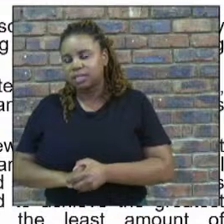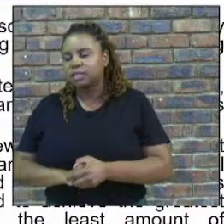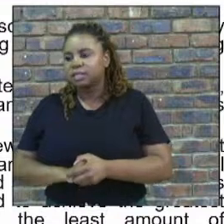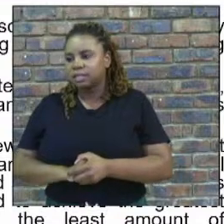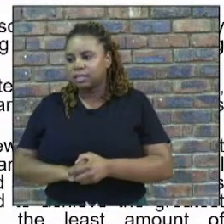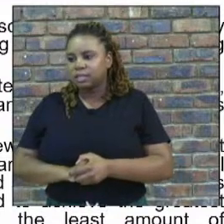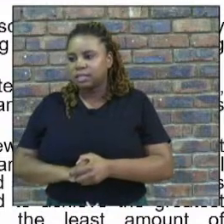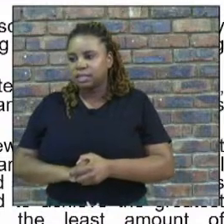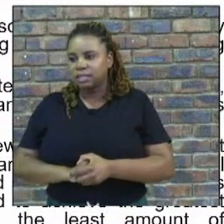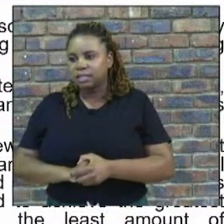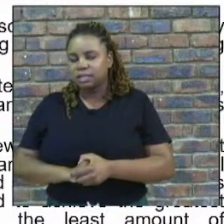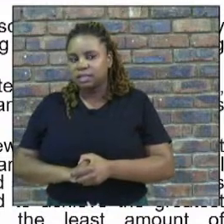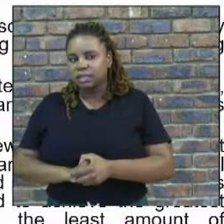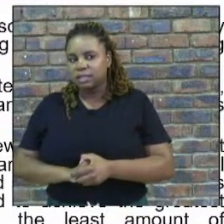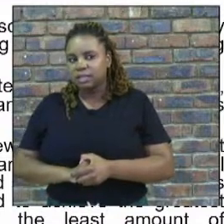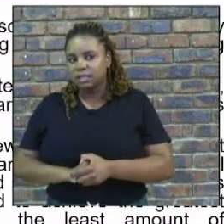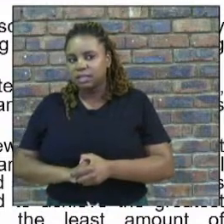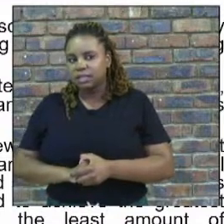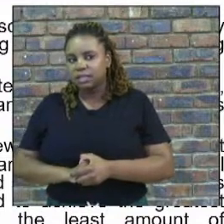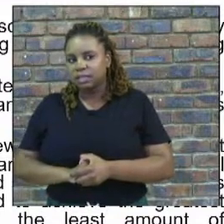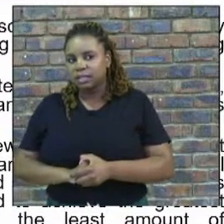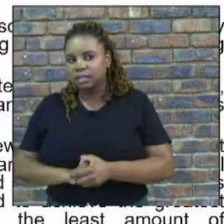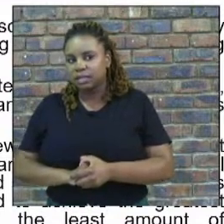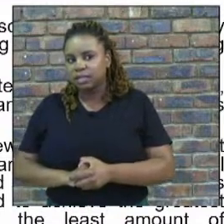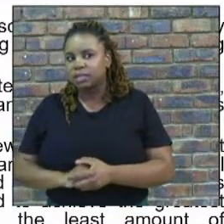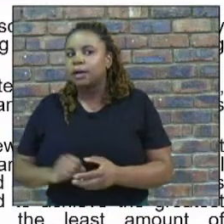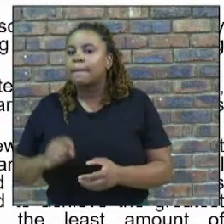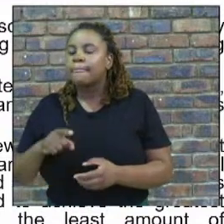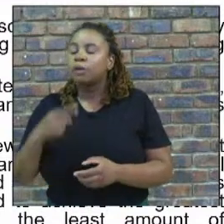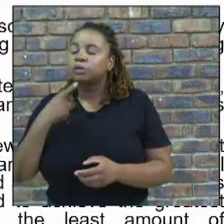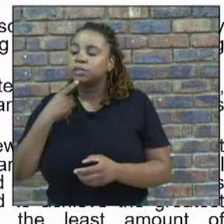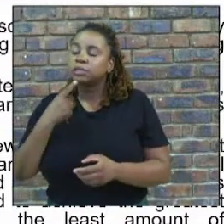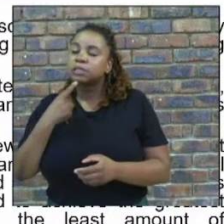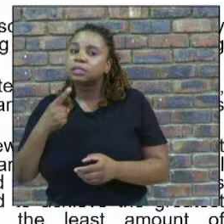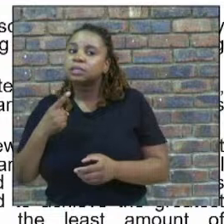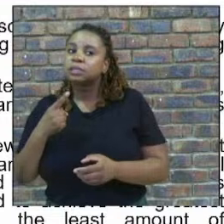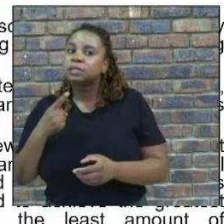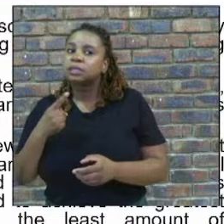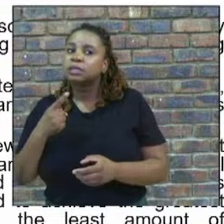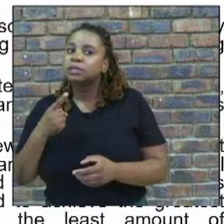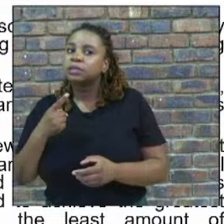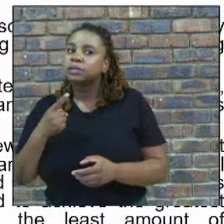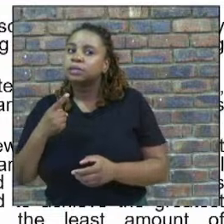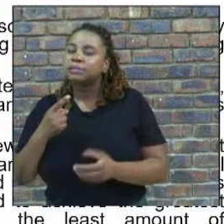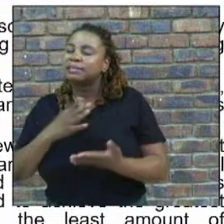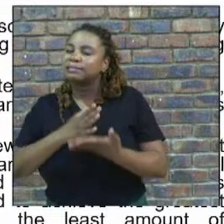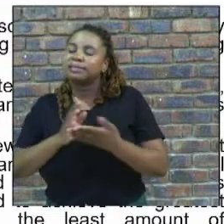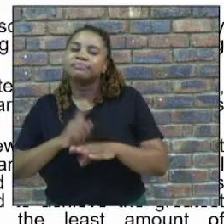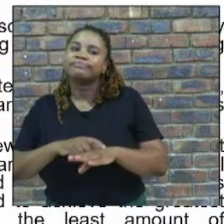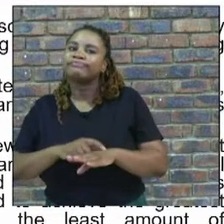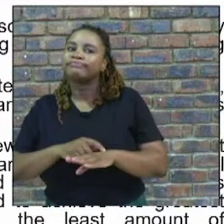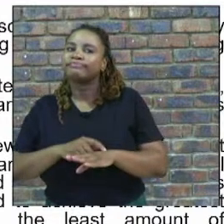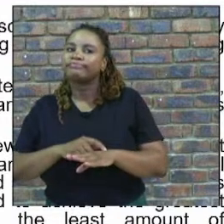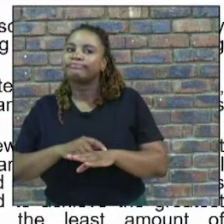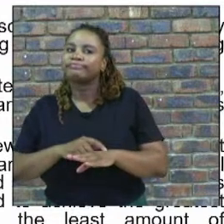environment and environmental considerations. So, but what we are saying is that even though sometimes